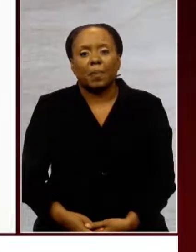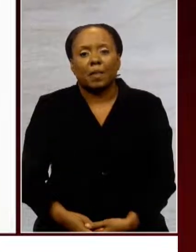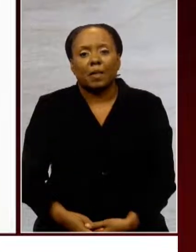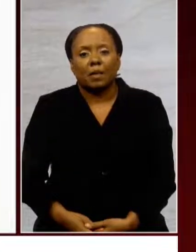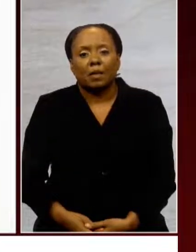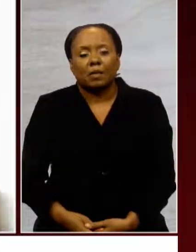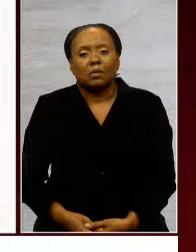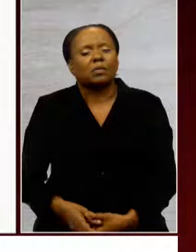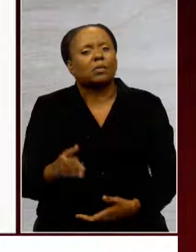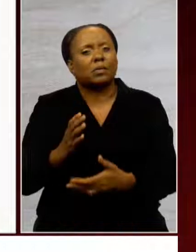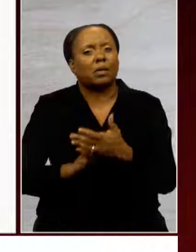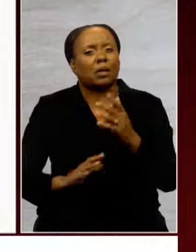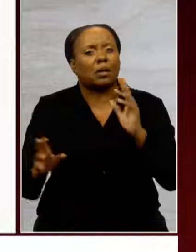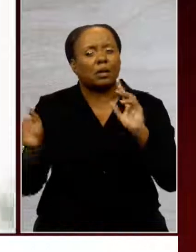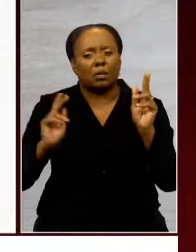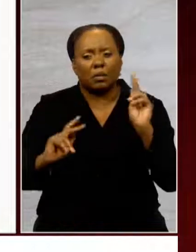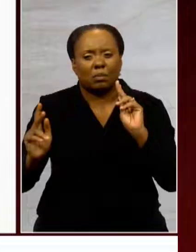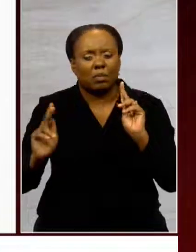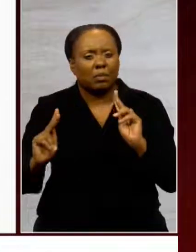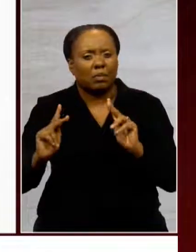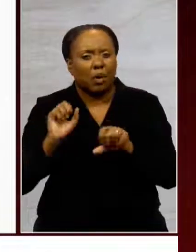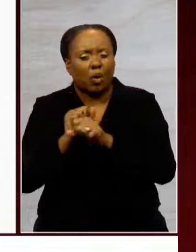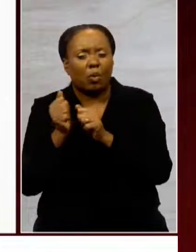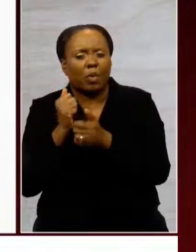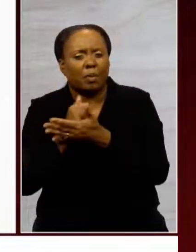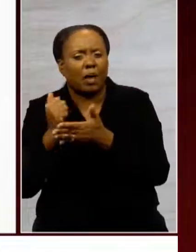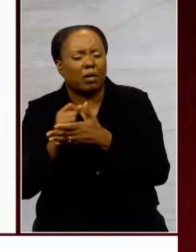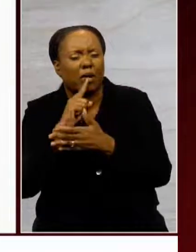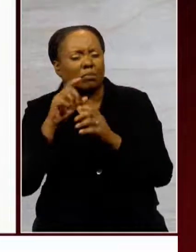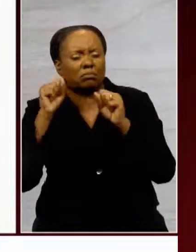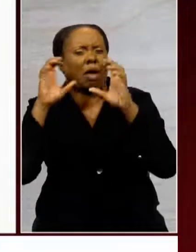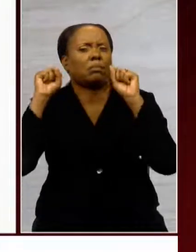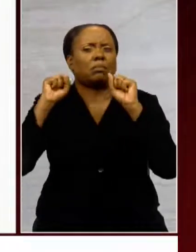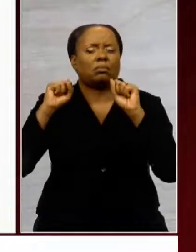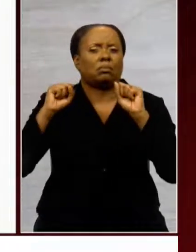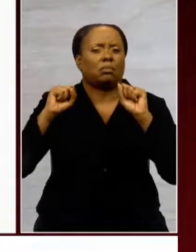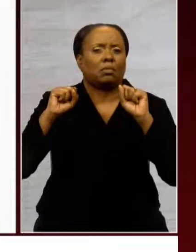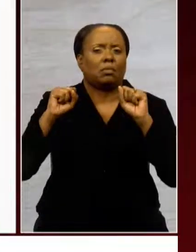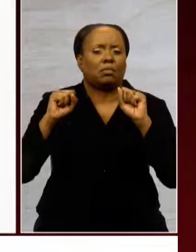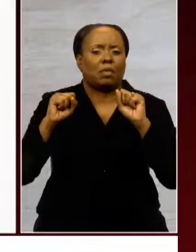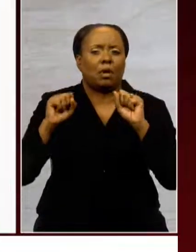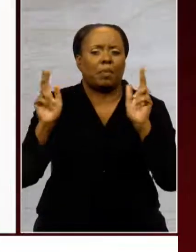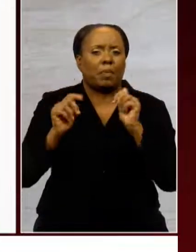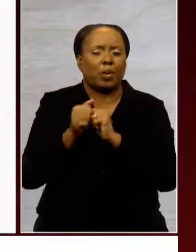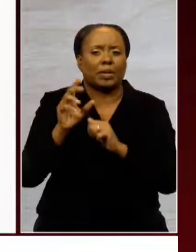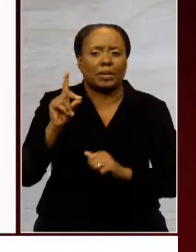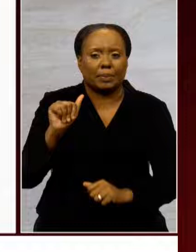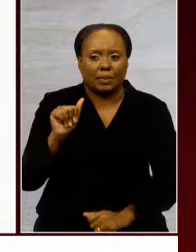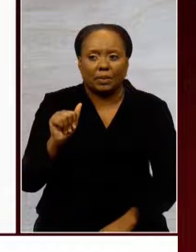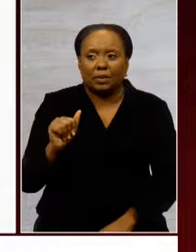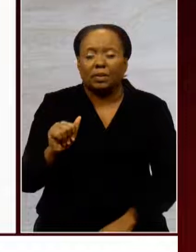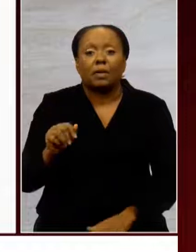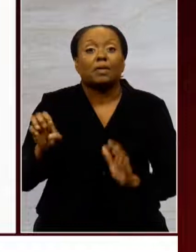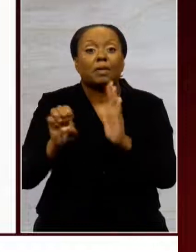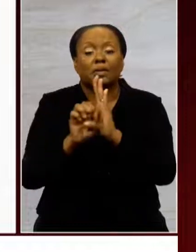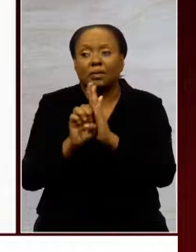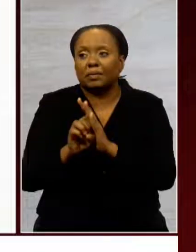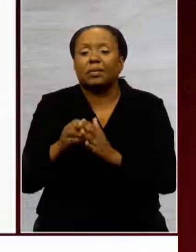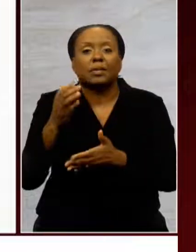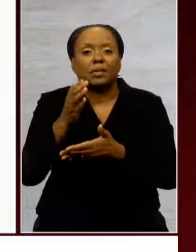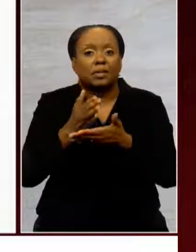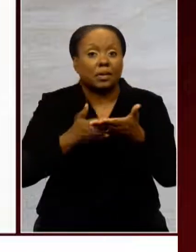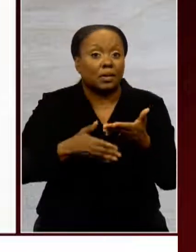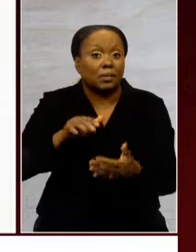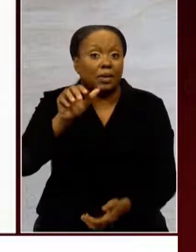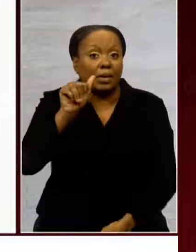and perspectives of persons with disabilities. So we know that, for instance, many ATMs, some ATMs in